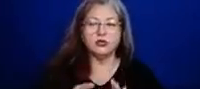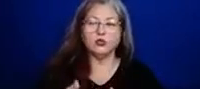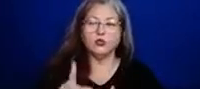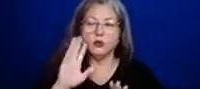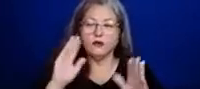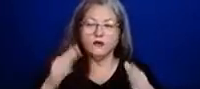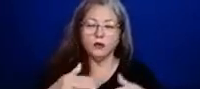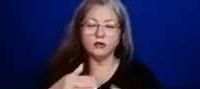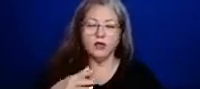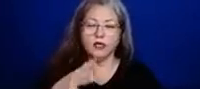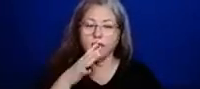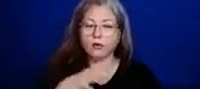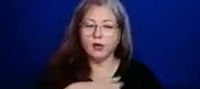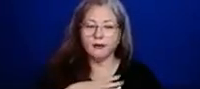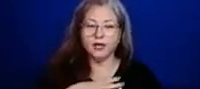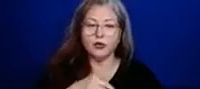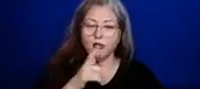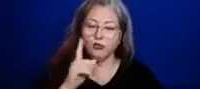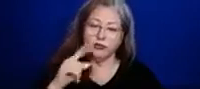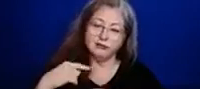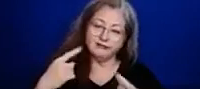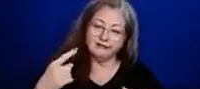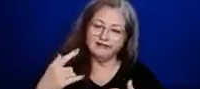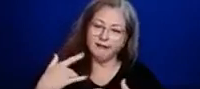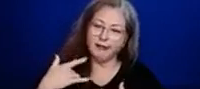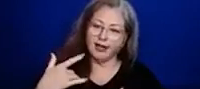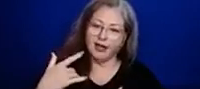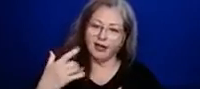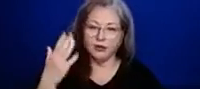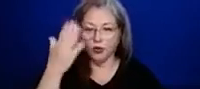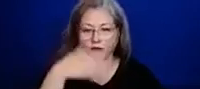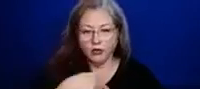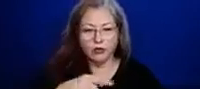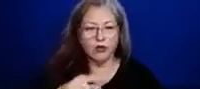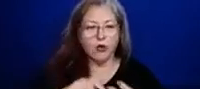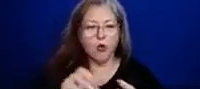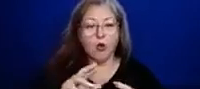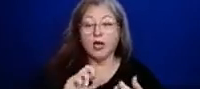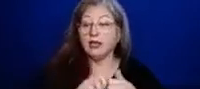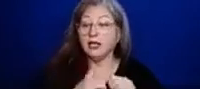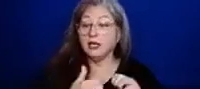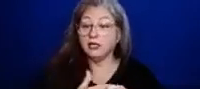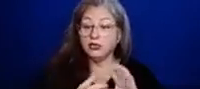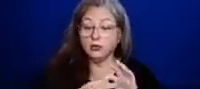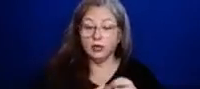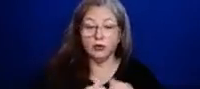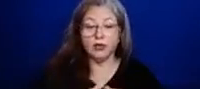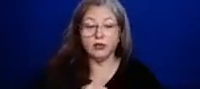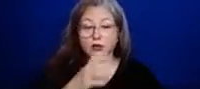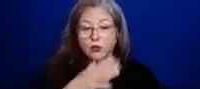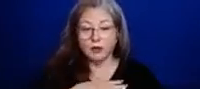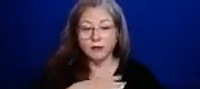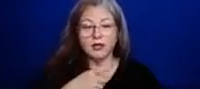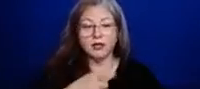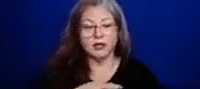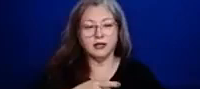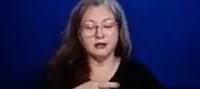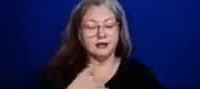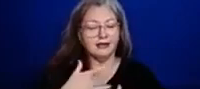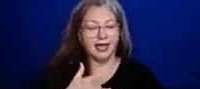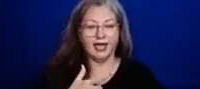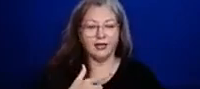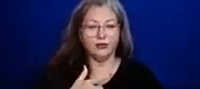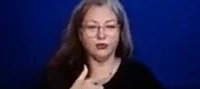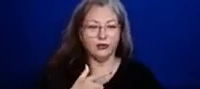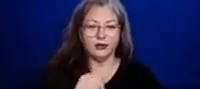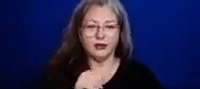women that have been pretty much overlooked, or issues that have to do with women that have also been overlooked. So I